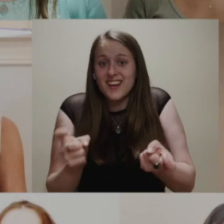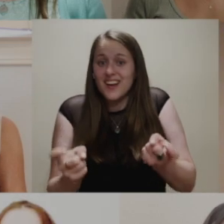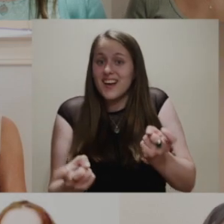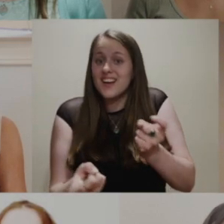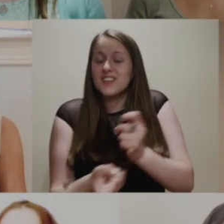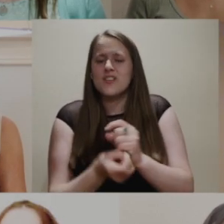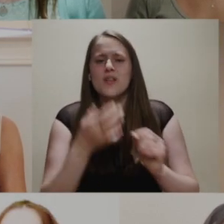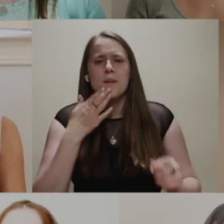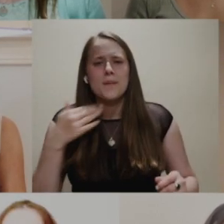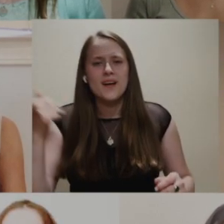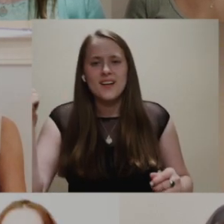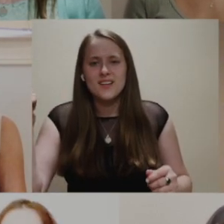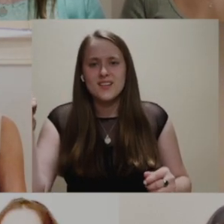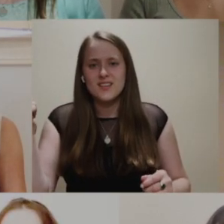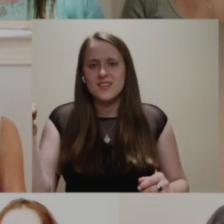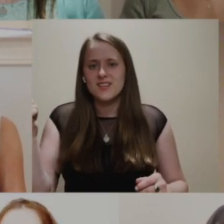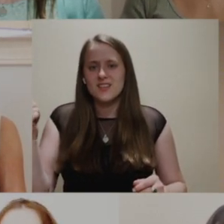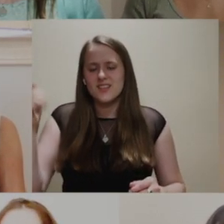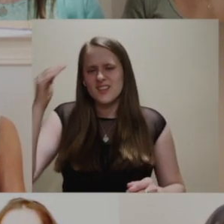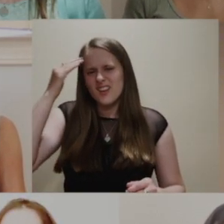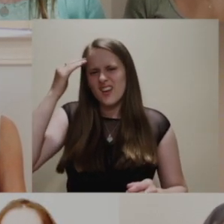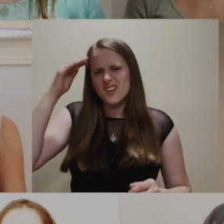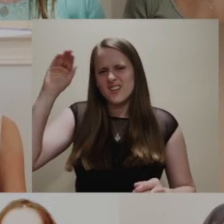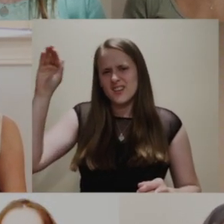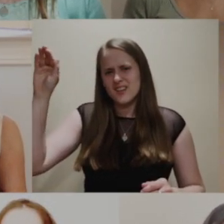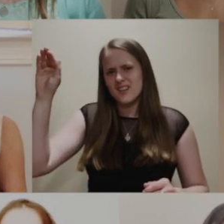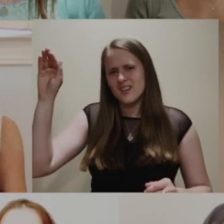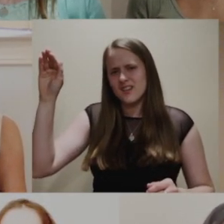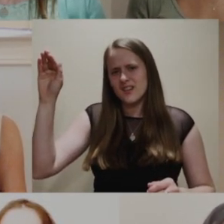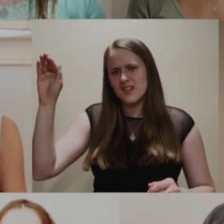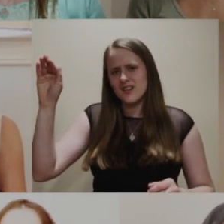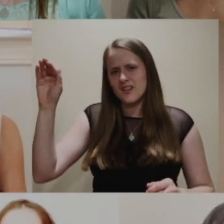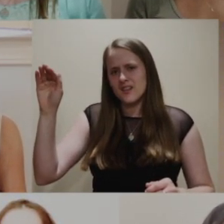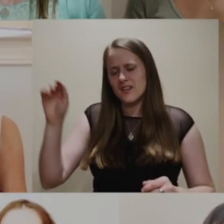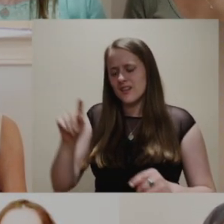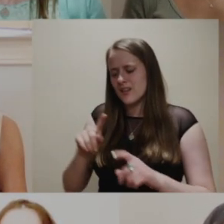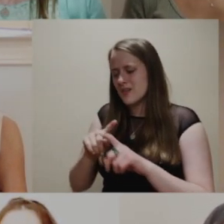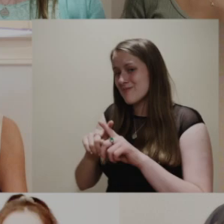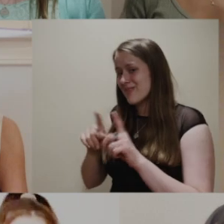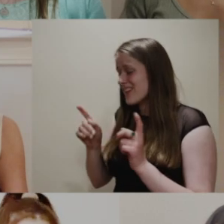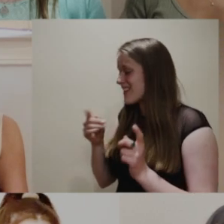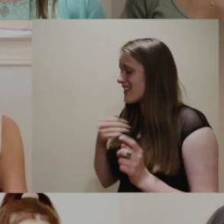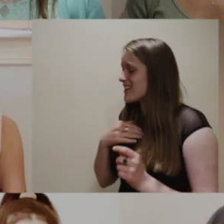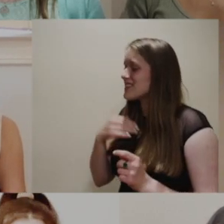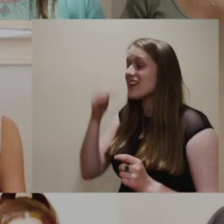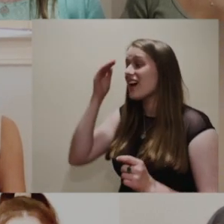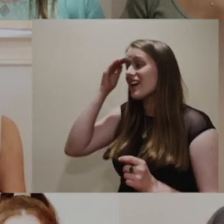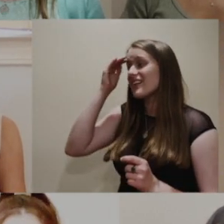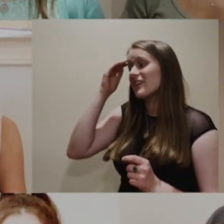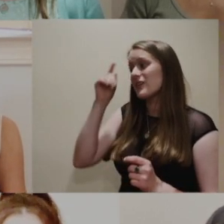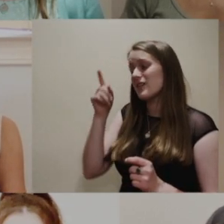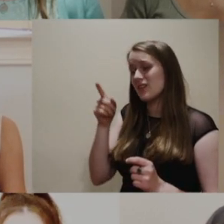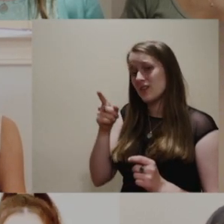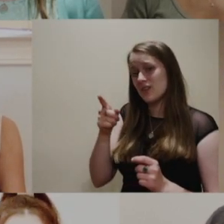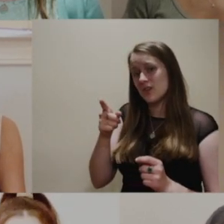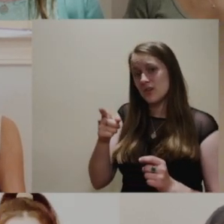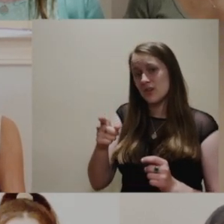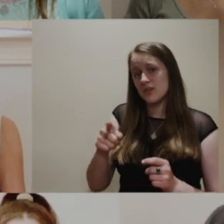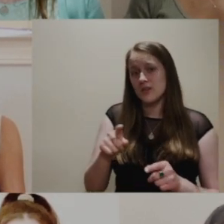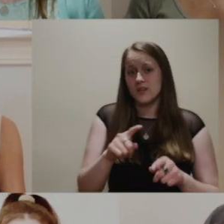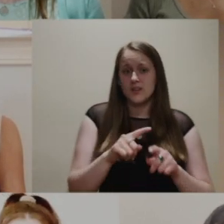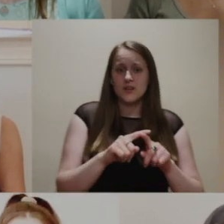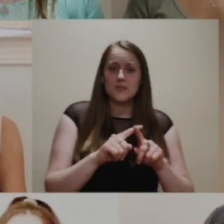say if I've been changed For the better But because I knew